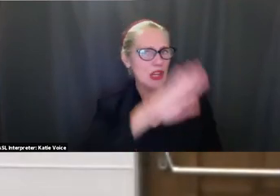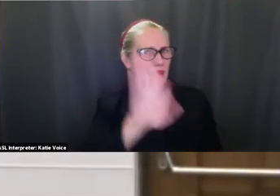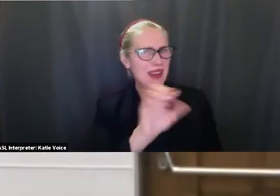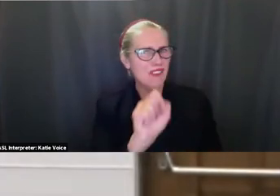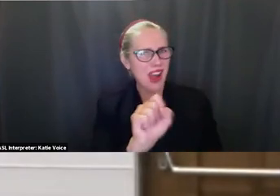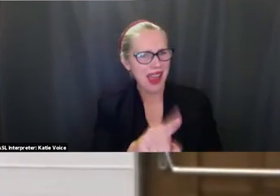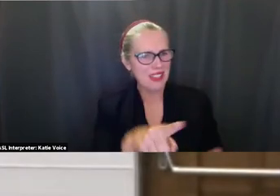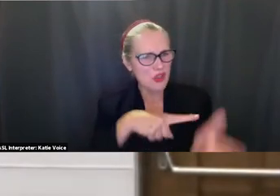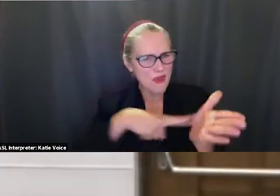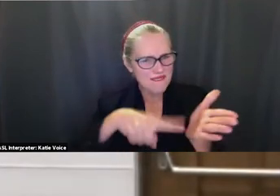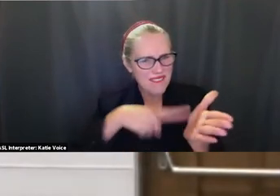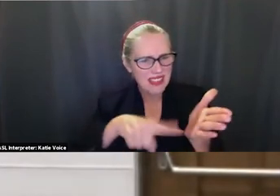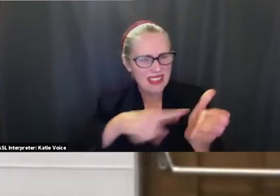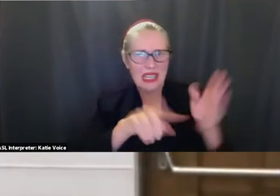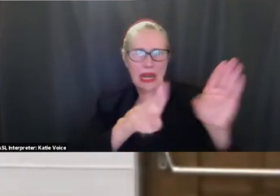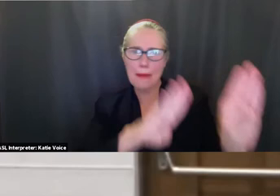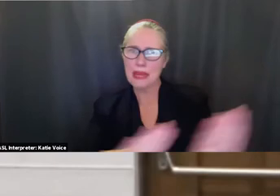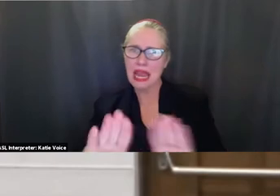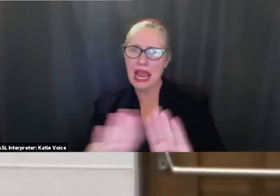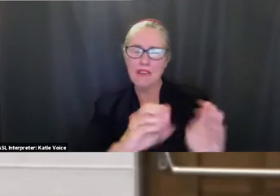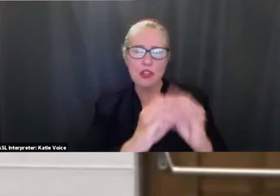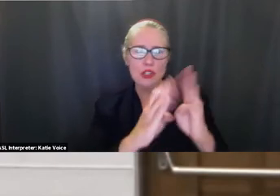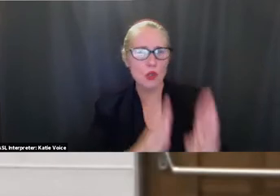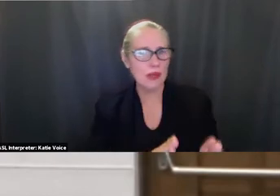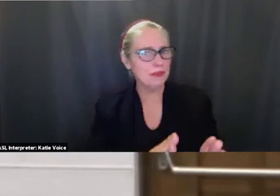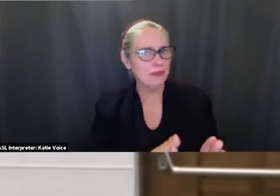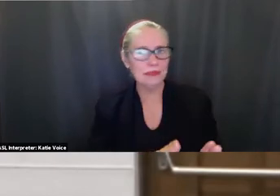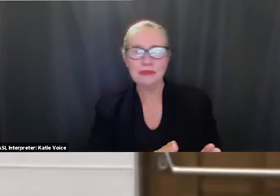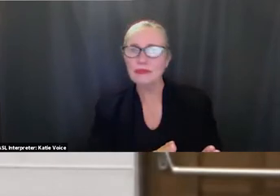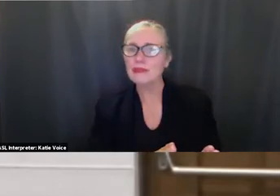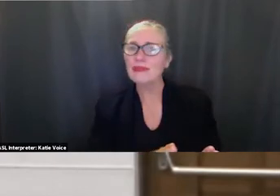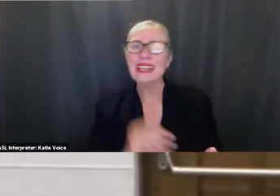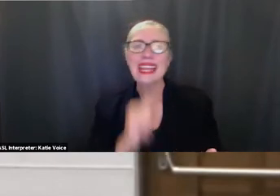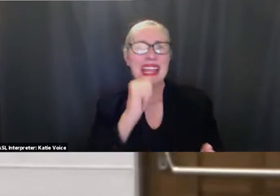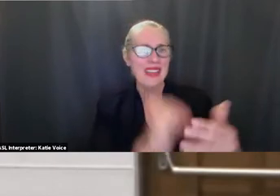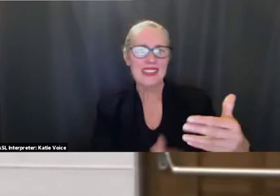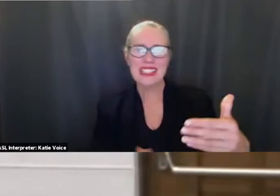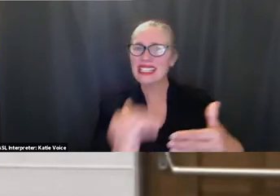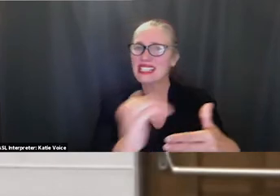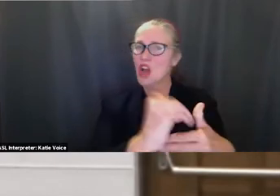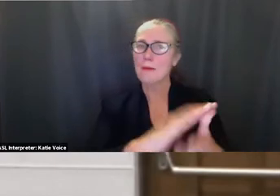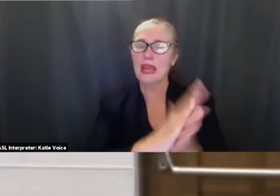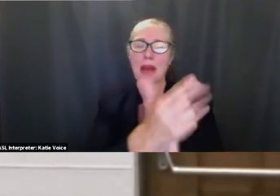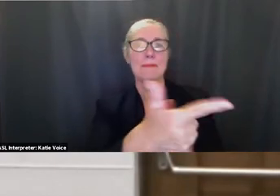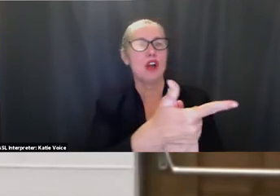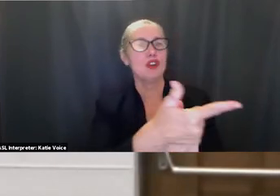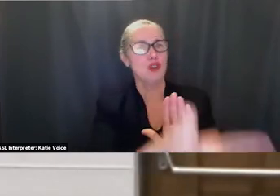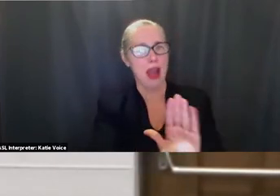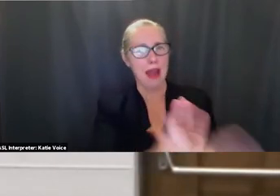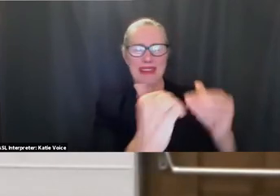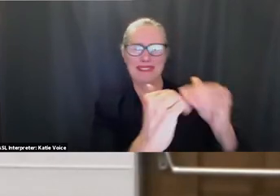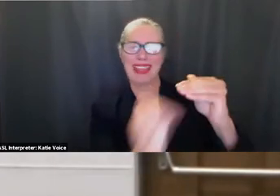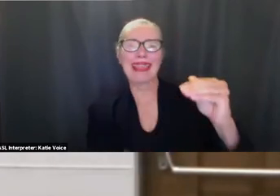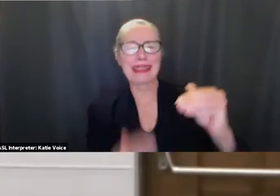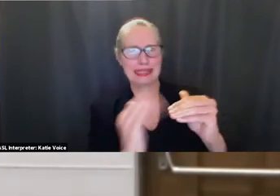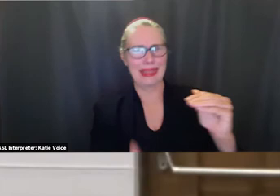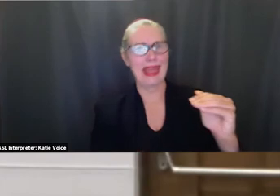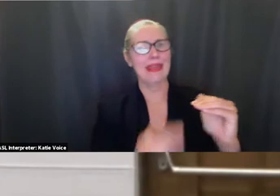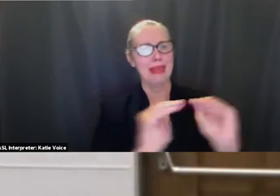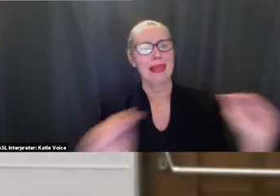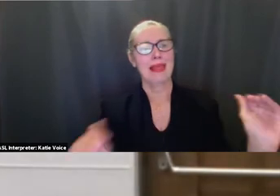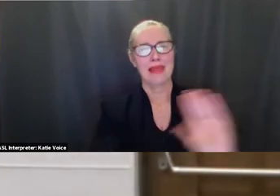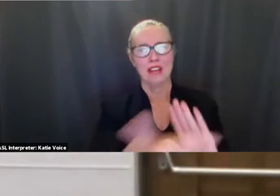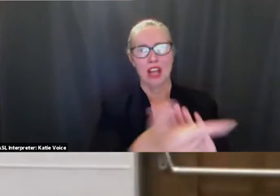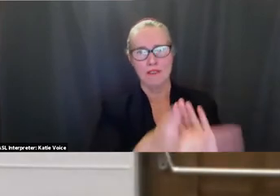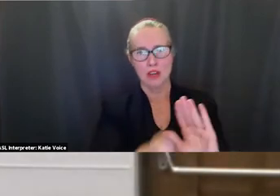investigate student behavior incident that did not rise to the level of a crime furthermore it was agreed that a